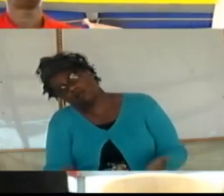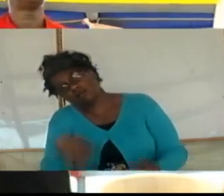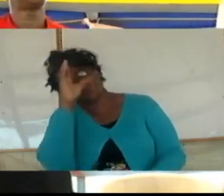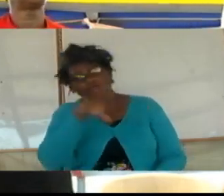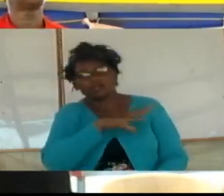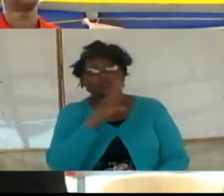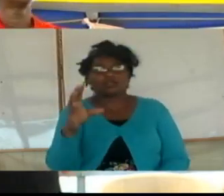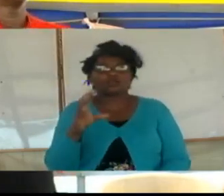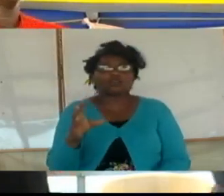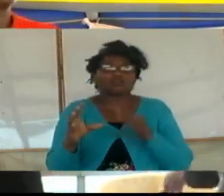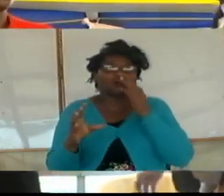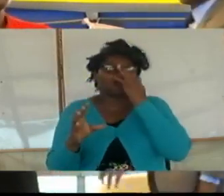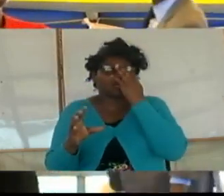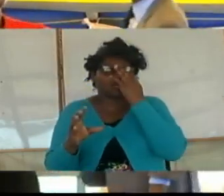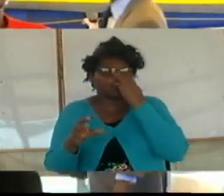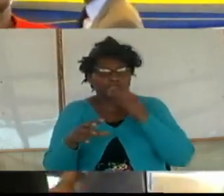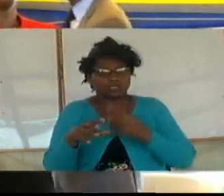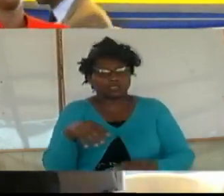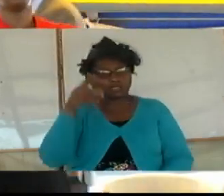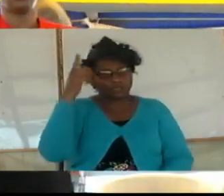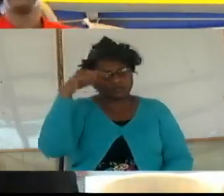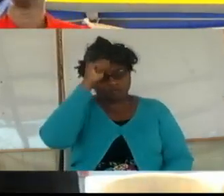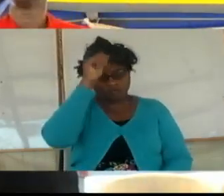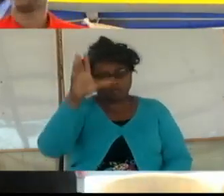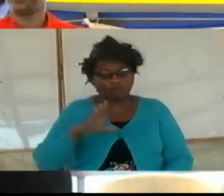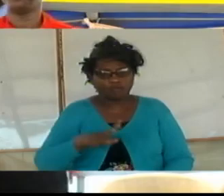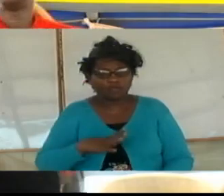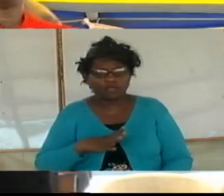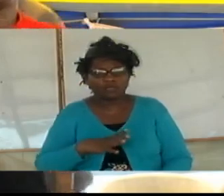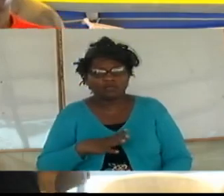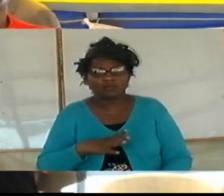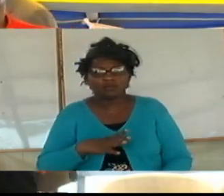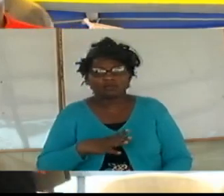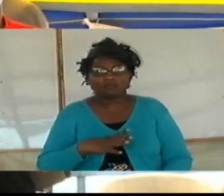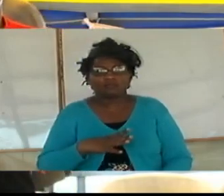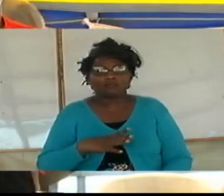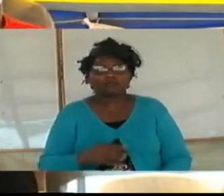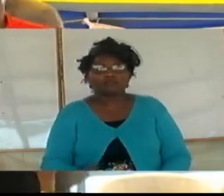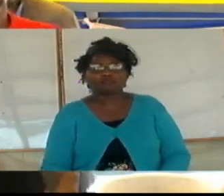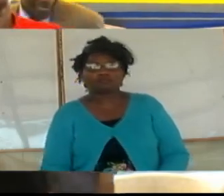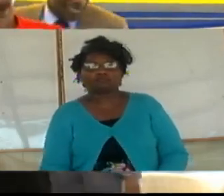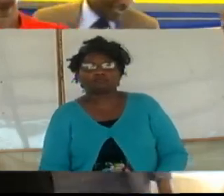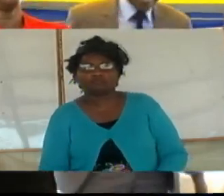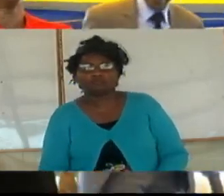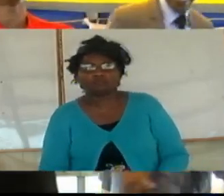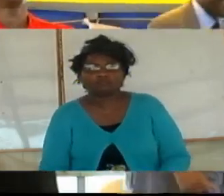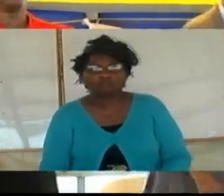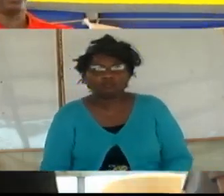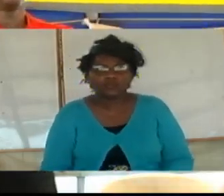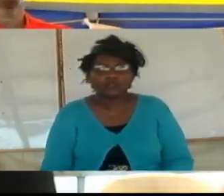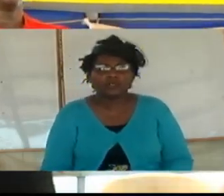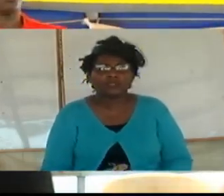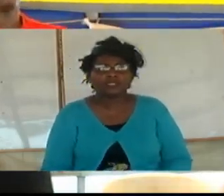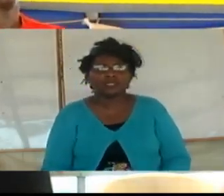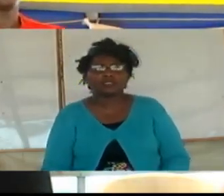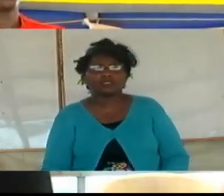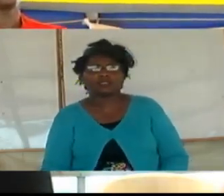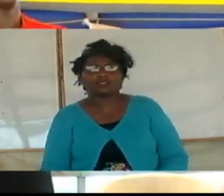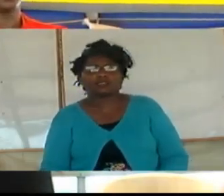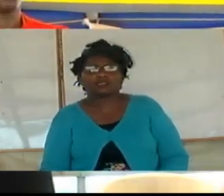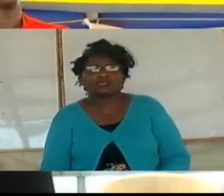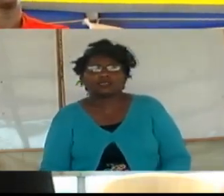says his own arm brought him the salvation. And we are recipients of